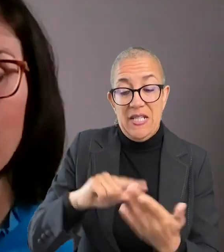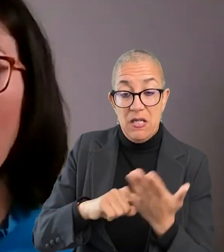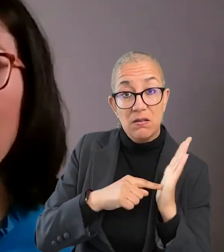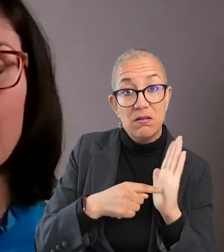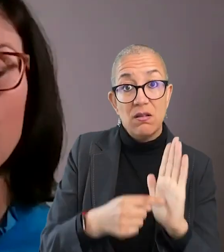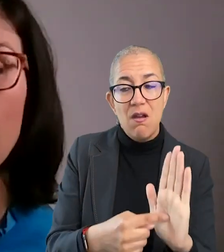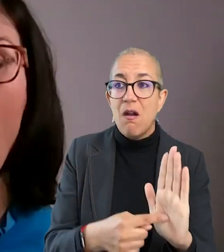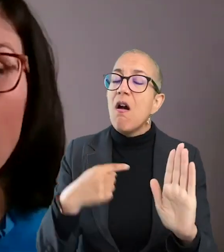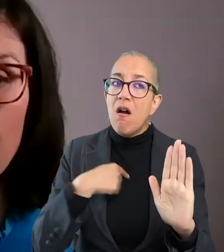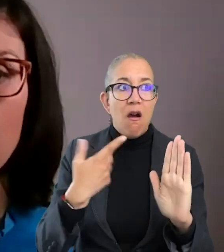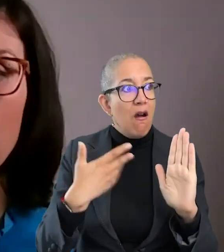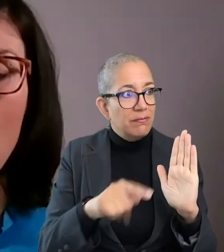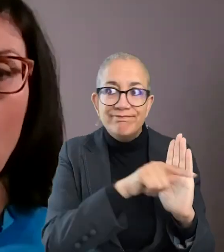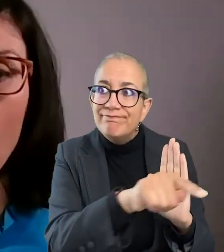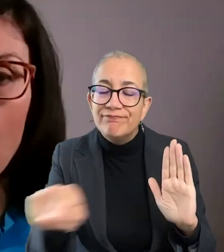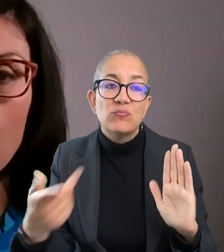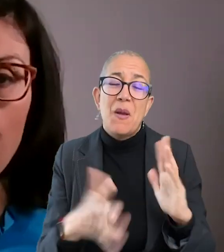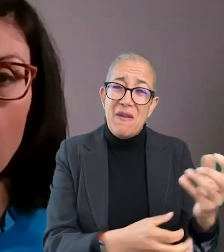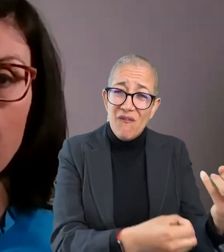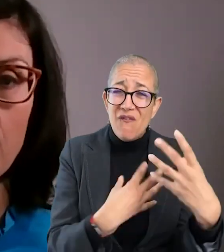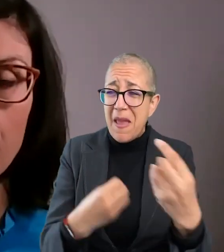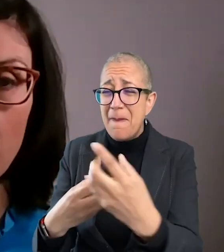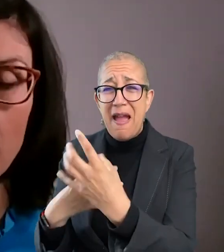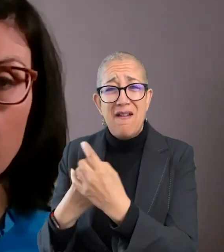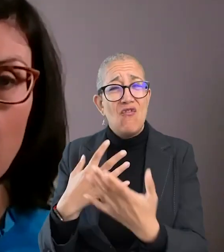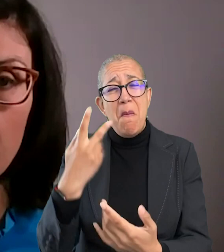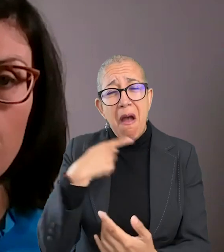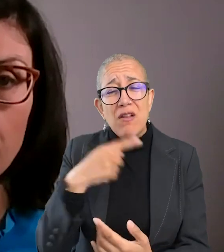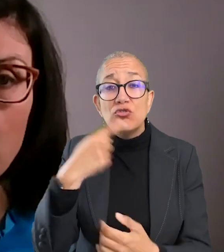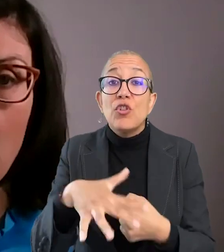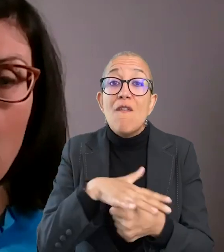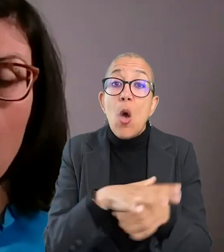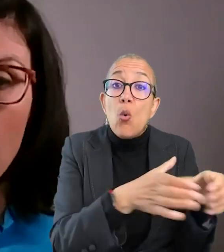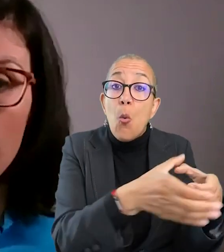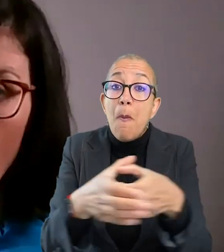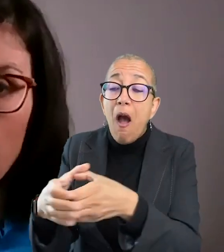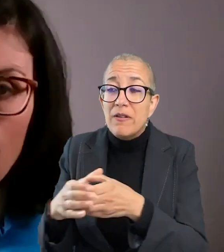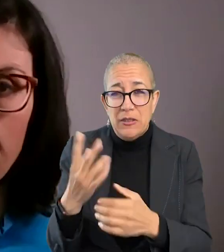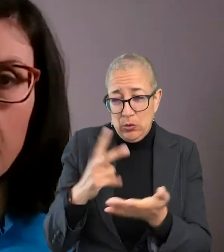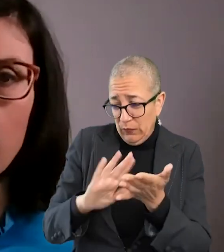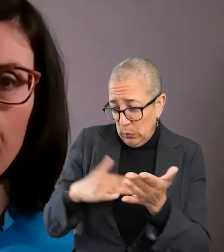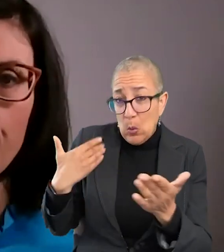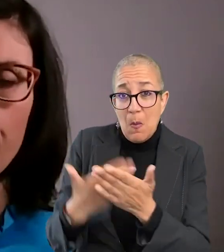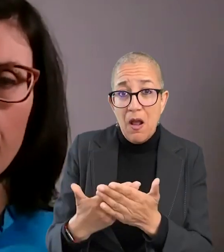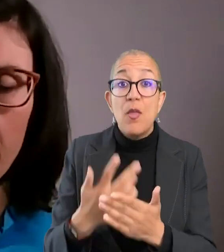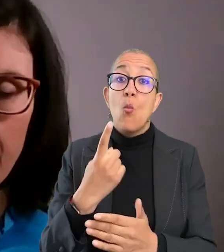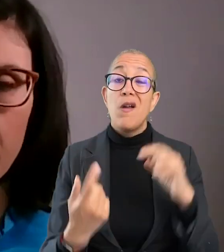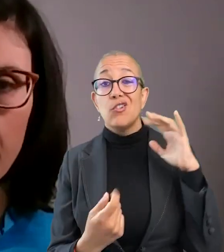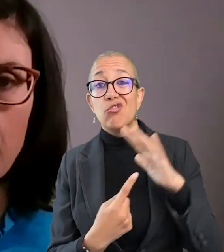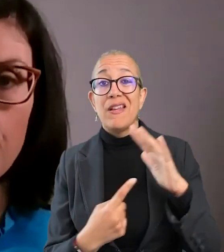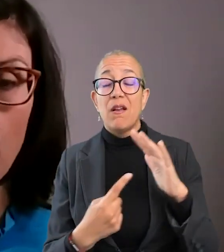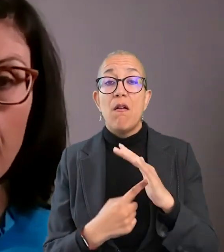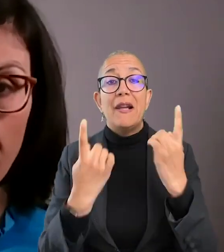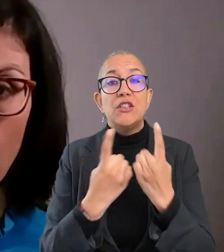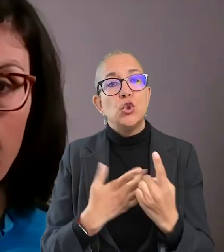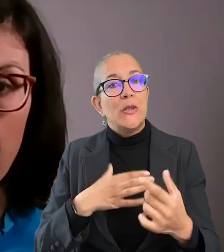the party. I've listened to hundreds of local parties over the last couple of months. But one critical issue that